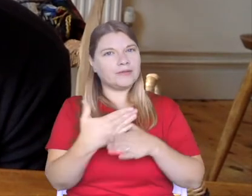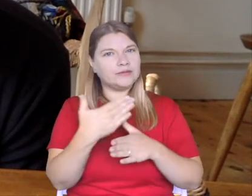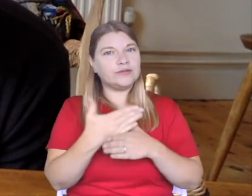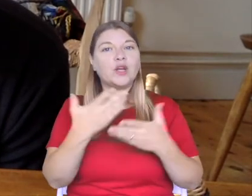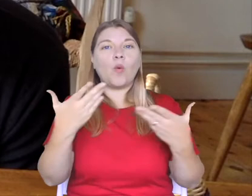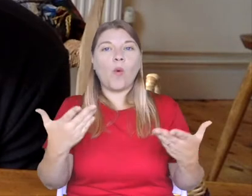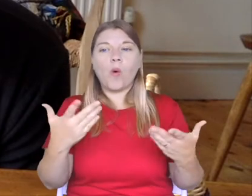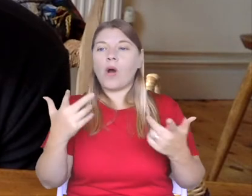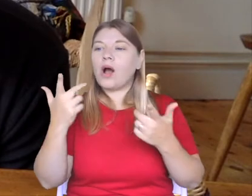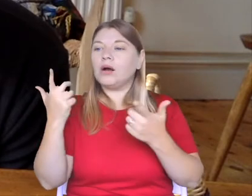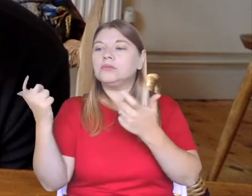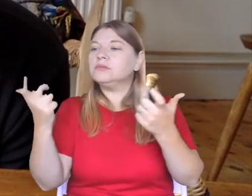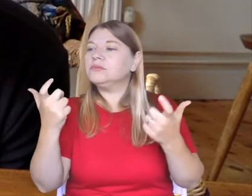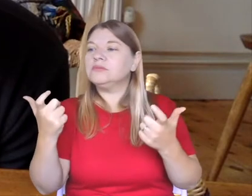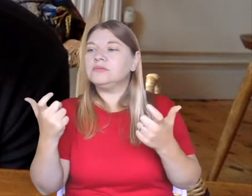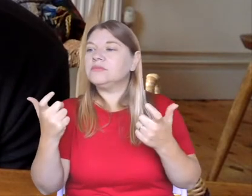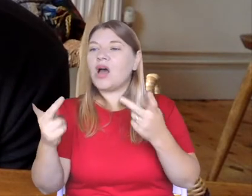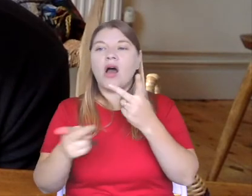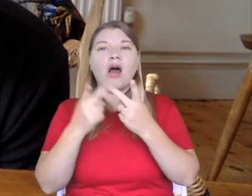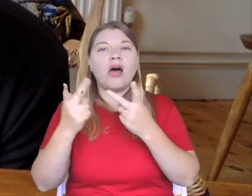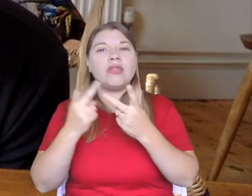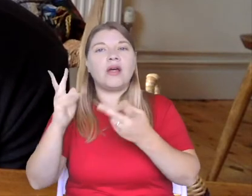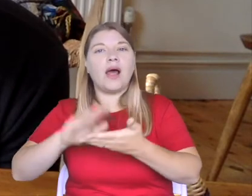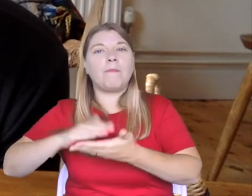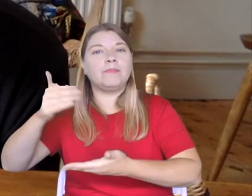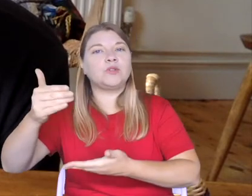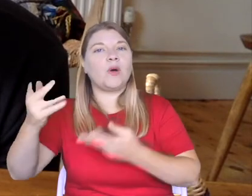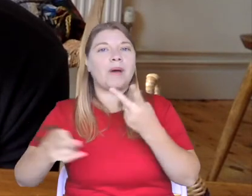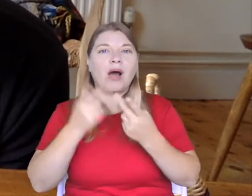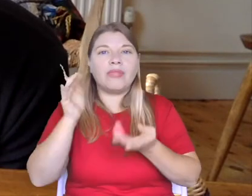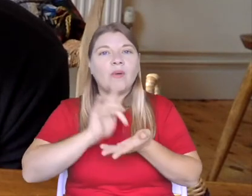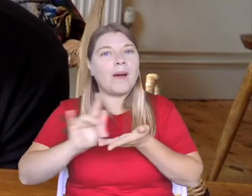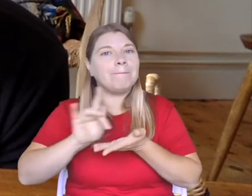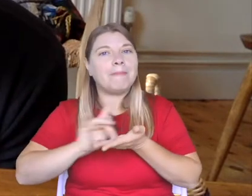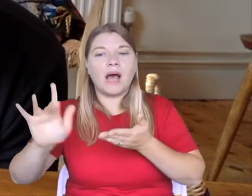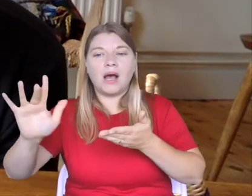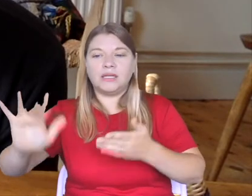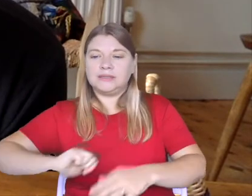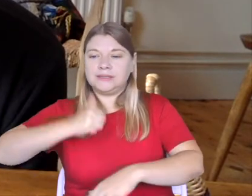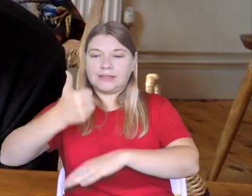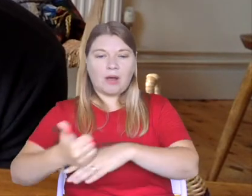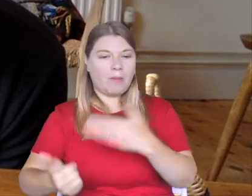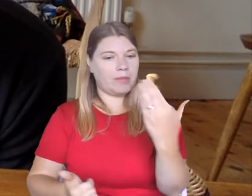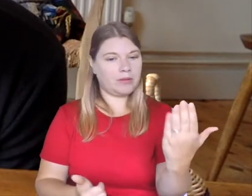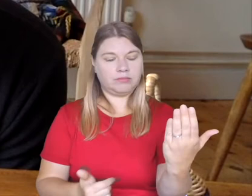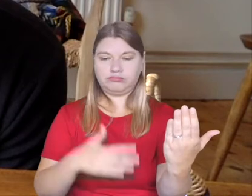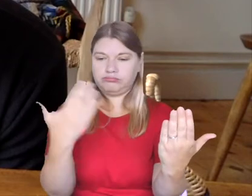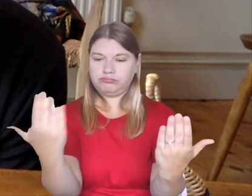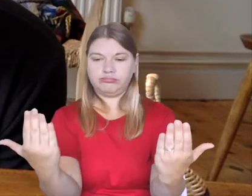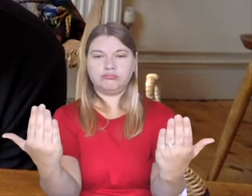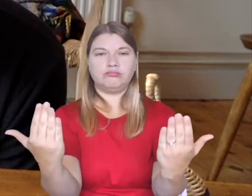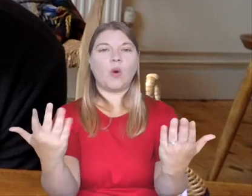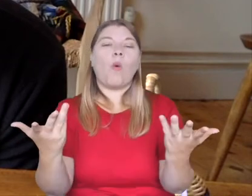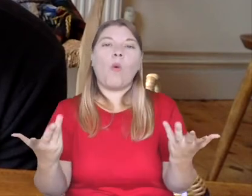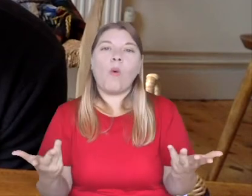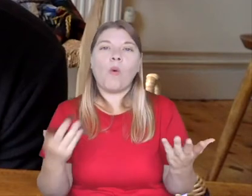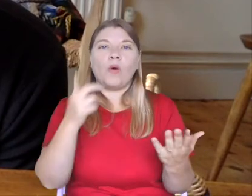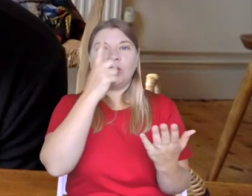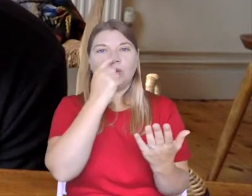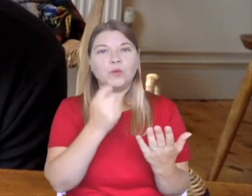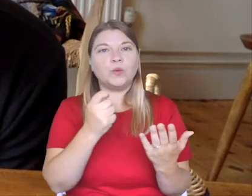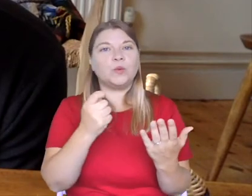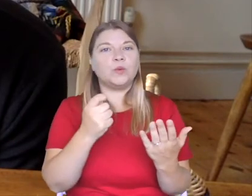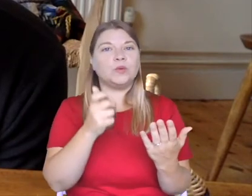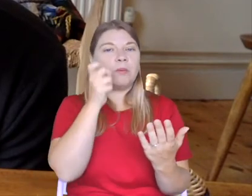computer to open up the Chrome Music Lab's spectrogram. Or you can stop and start this video after